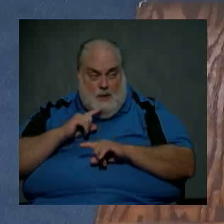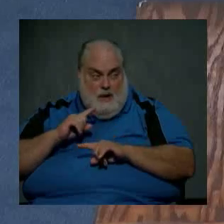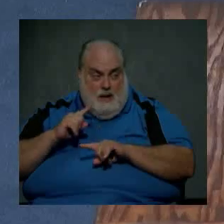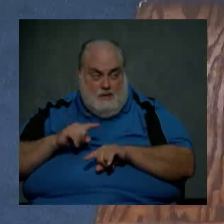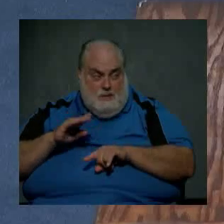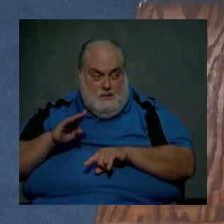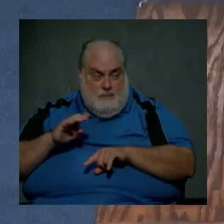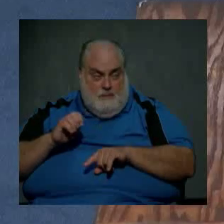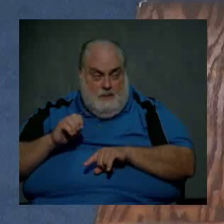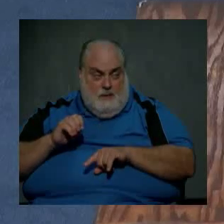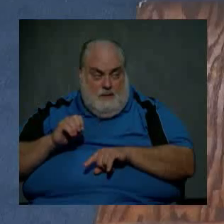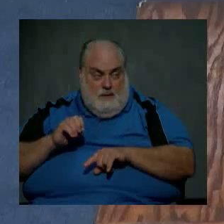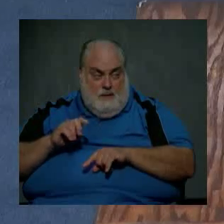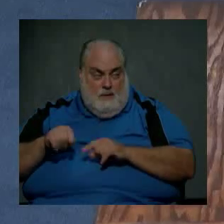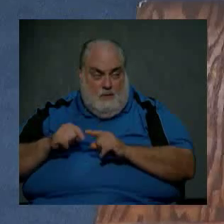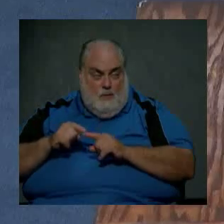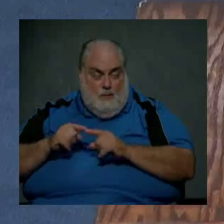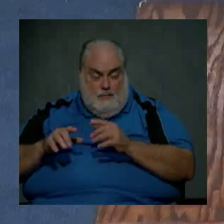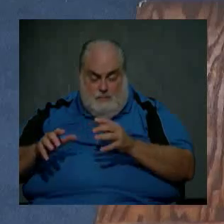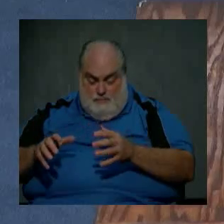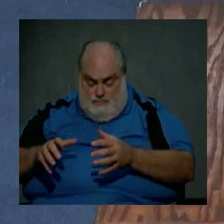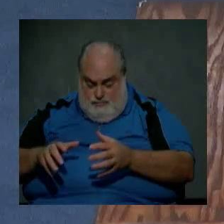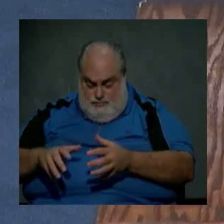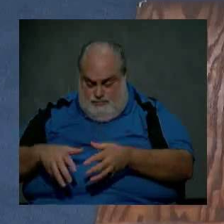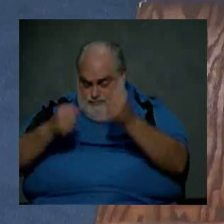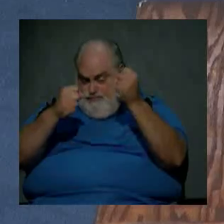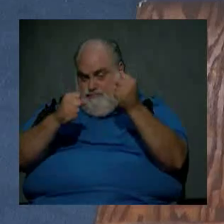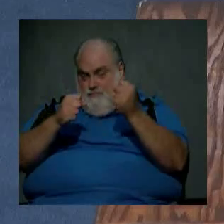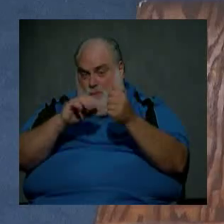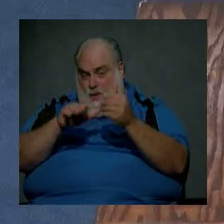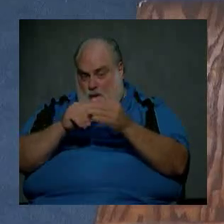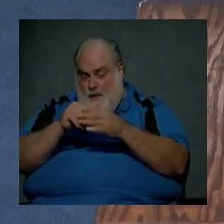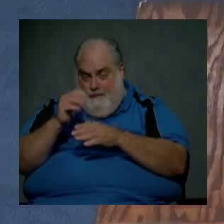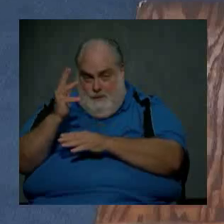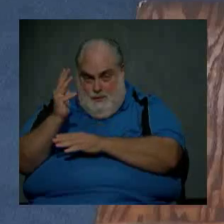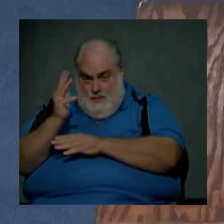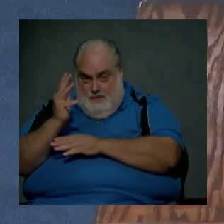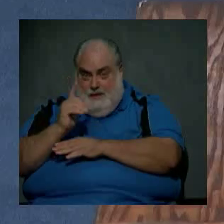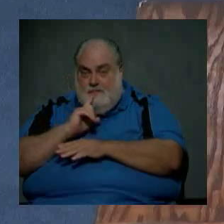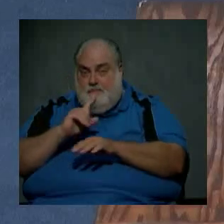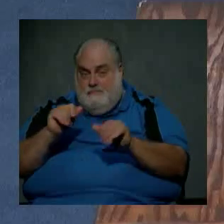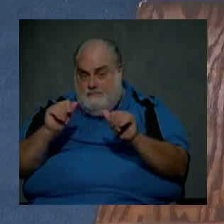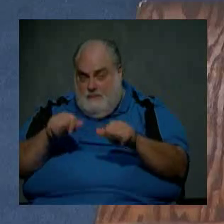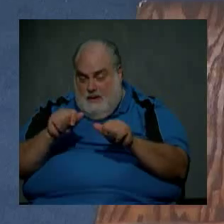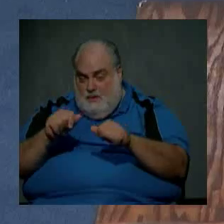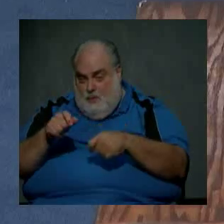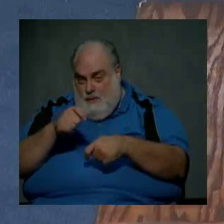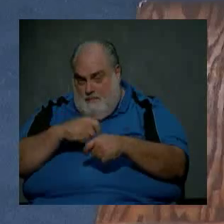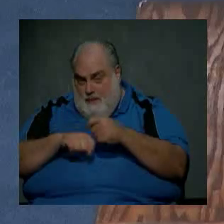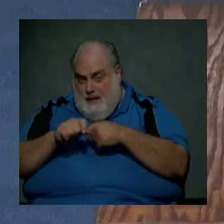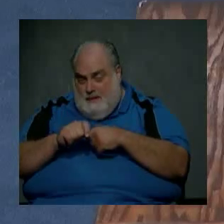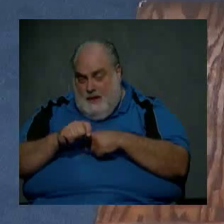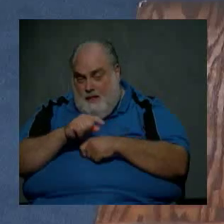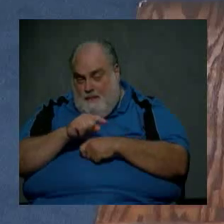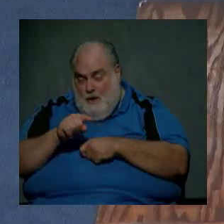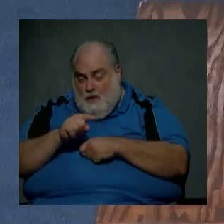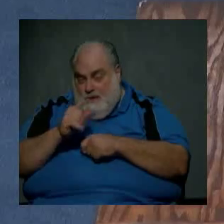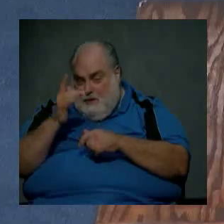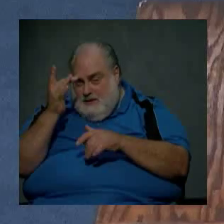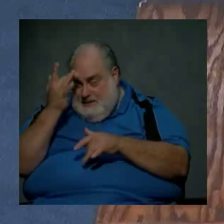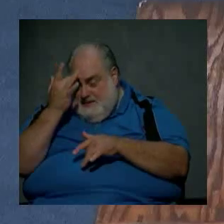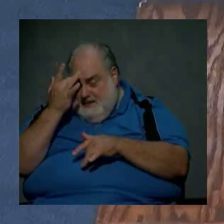be to this when we totally take out all those trees. Is it possible to just replace the ones that really are diseased? But even